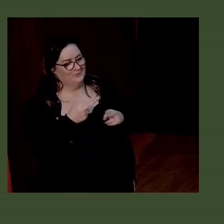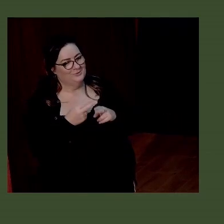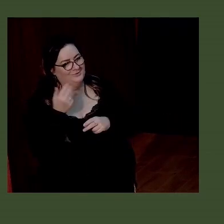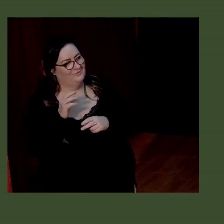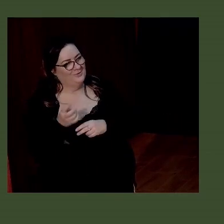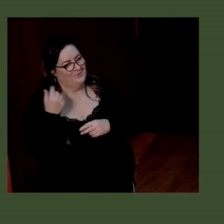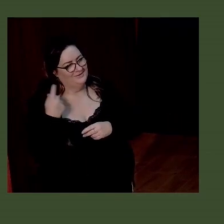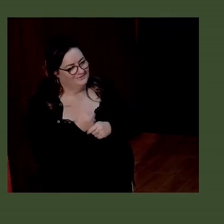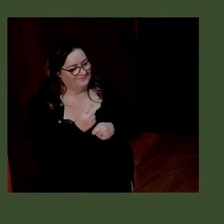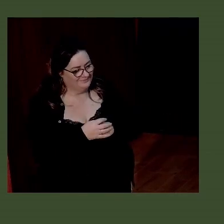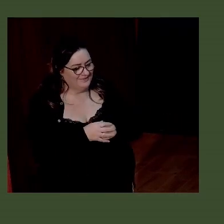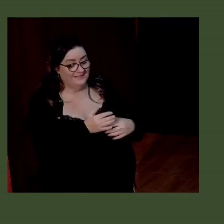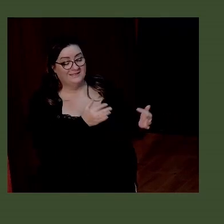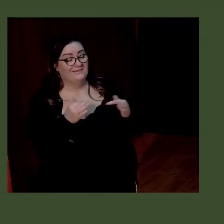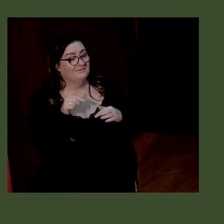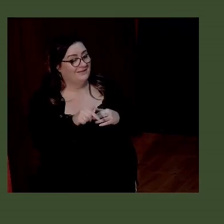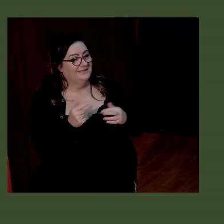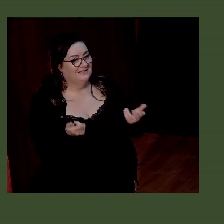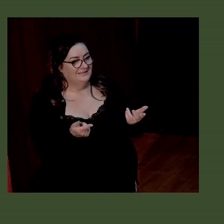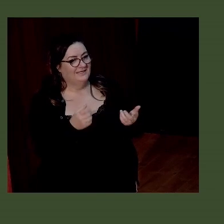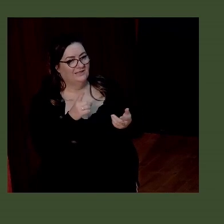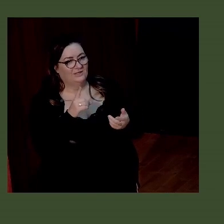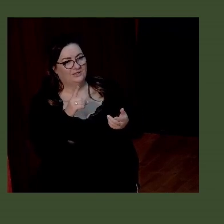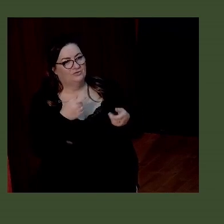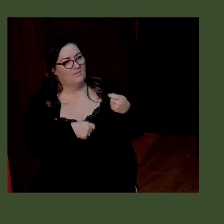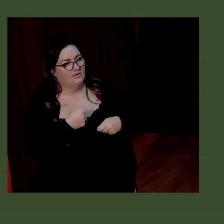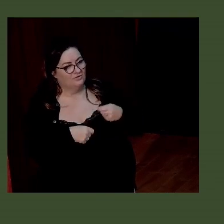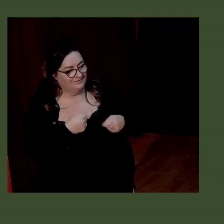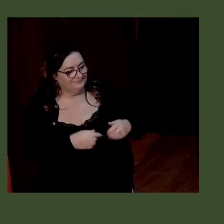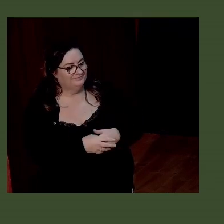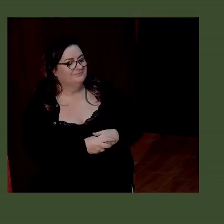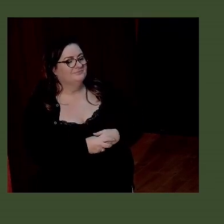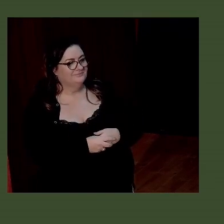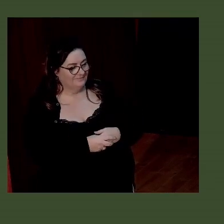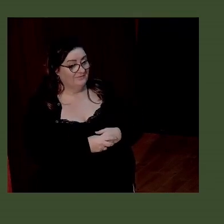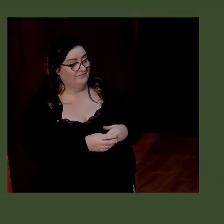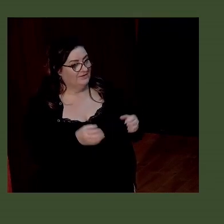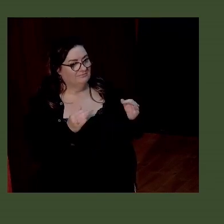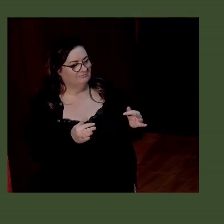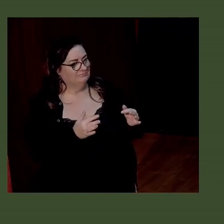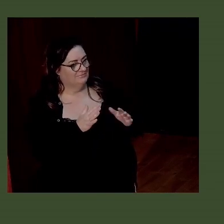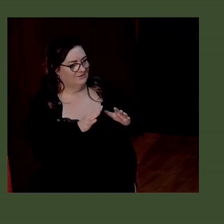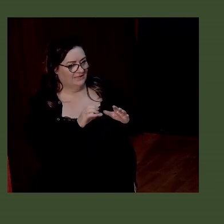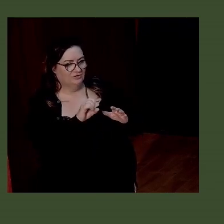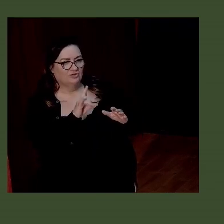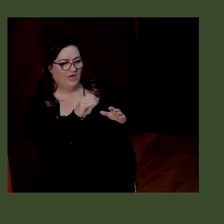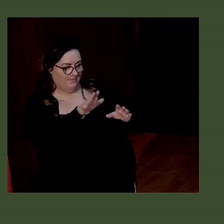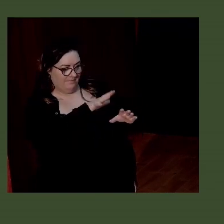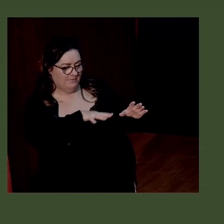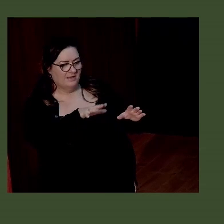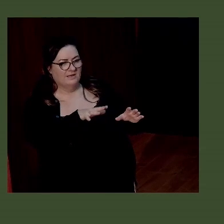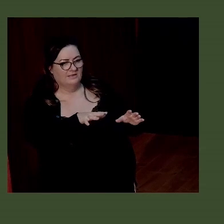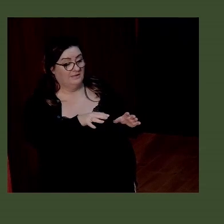very quickly. It was followed by Drumcondra, also with a very distinctive geometric shape. I